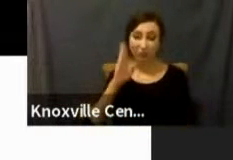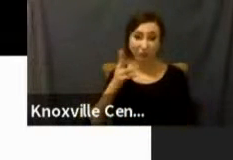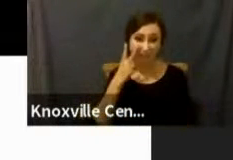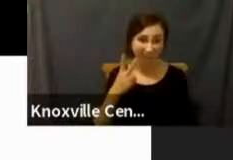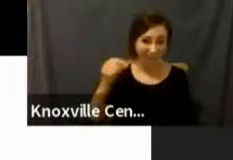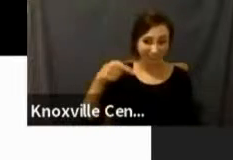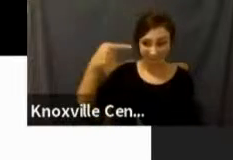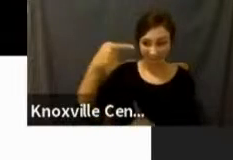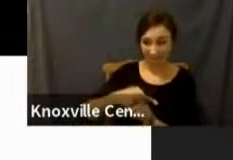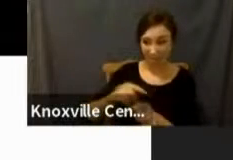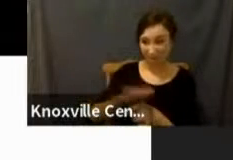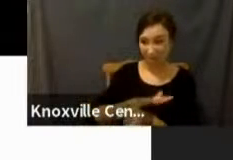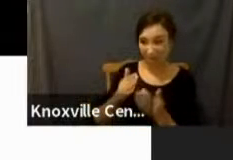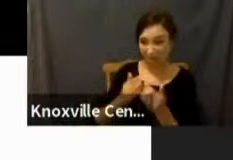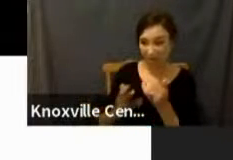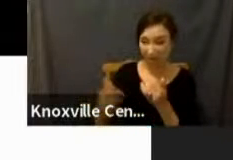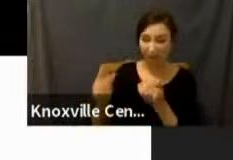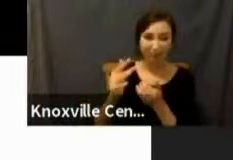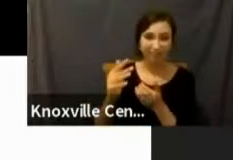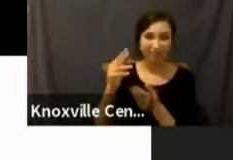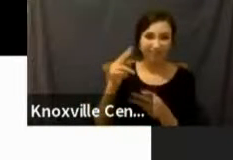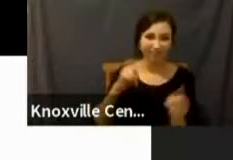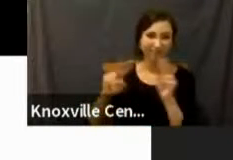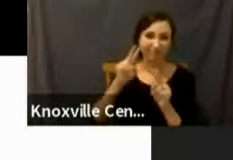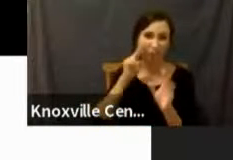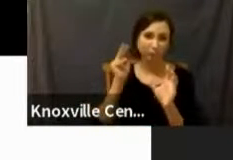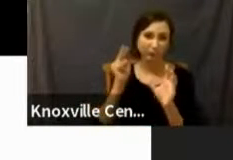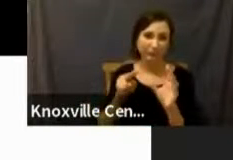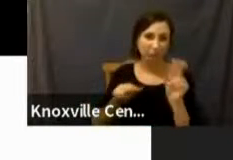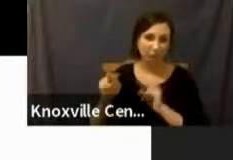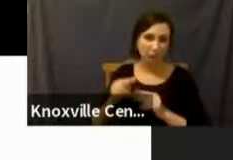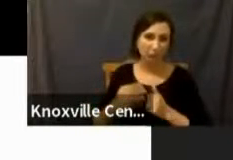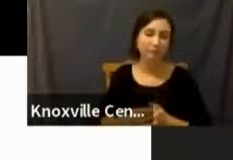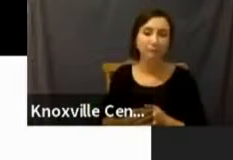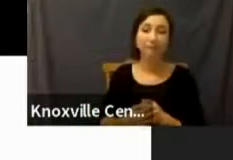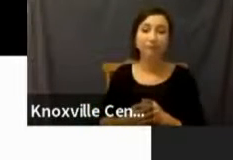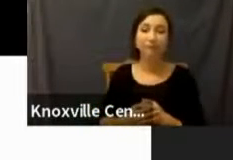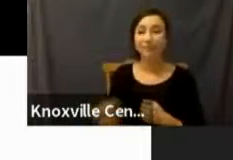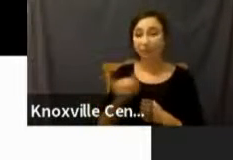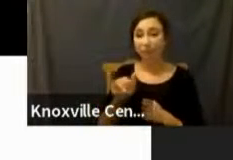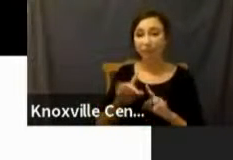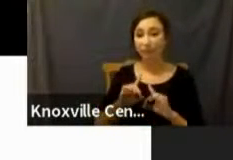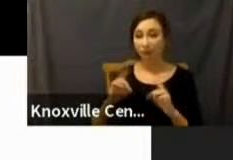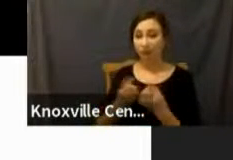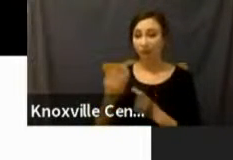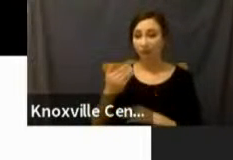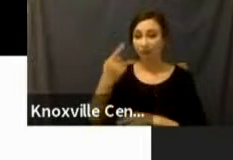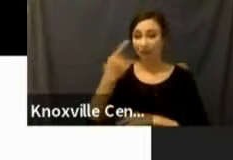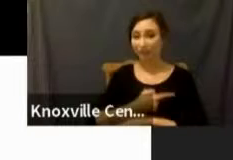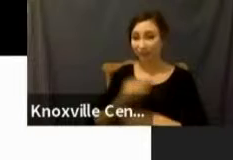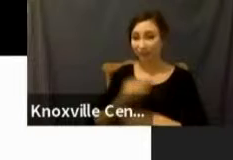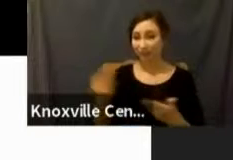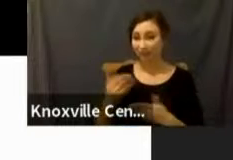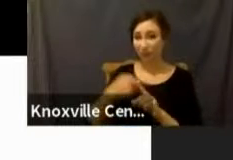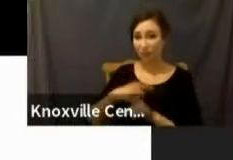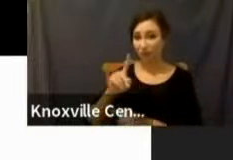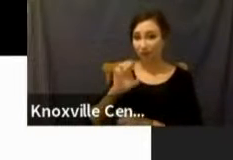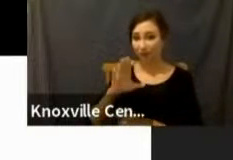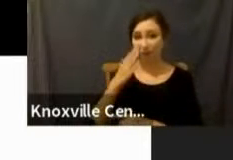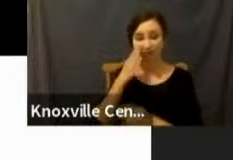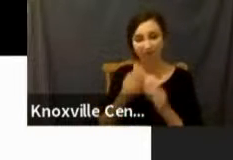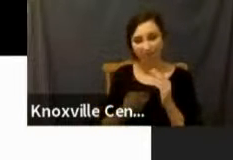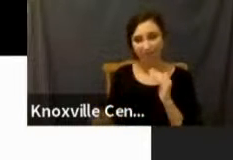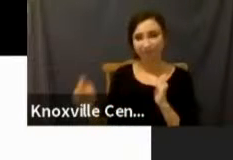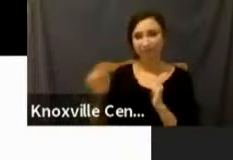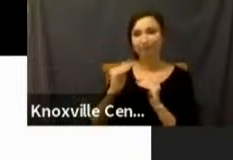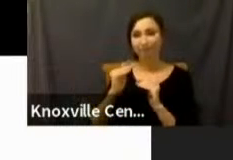like. And similarly, in the district, 15 days of December have exceeded the entire month of November.